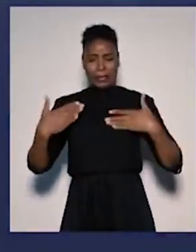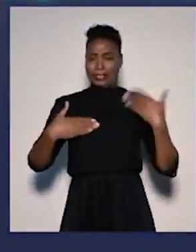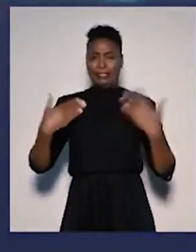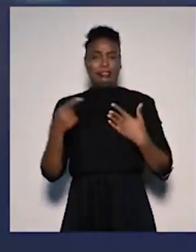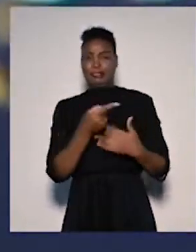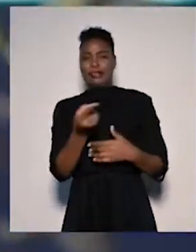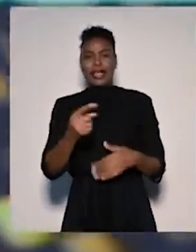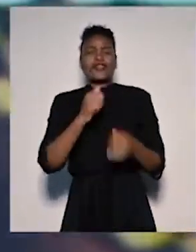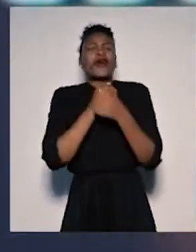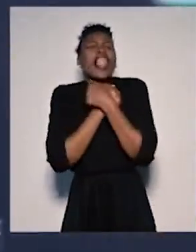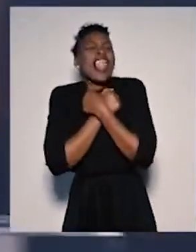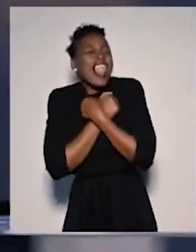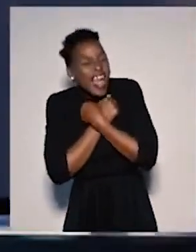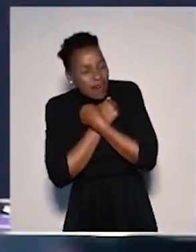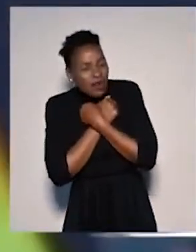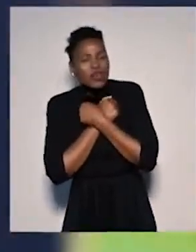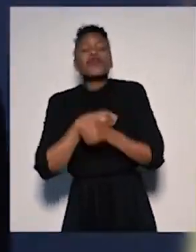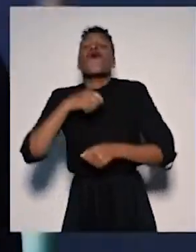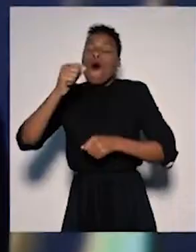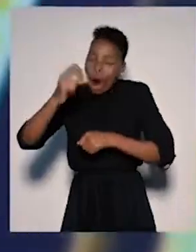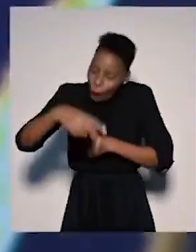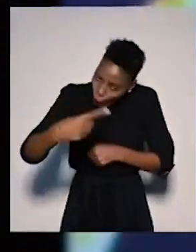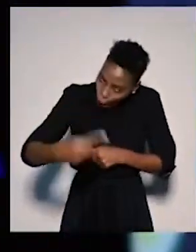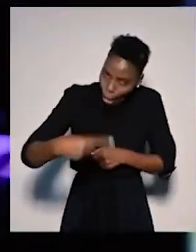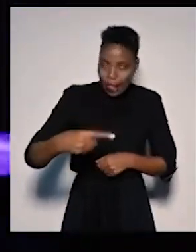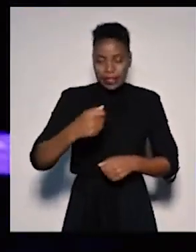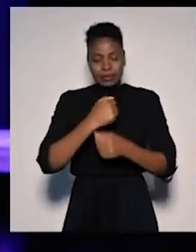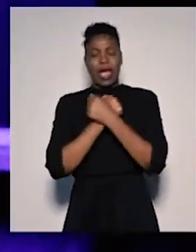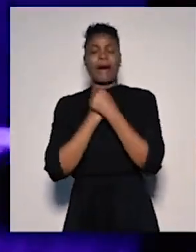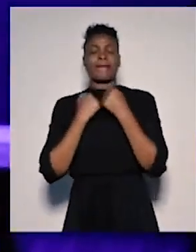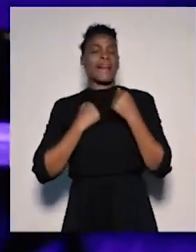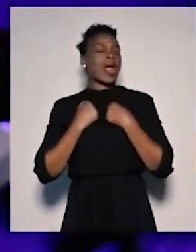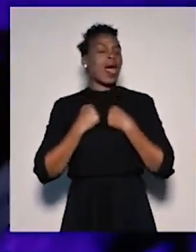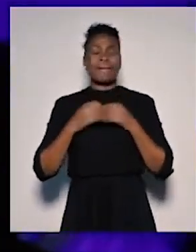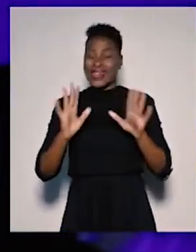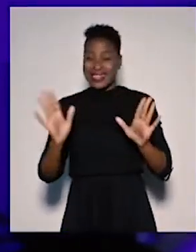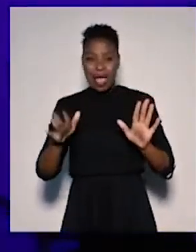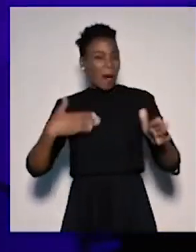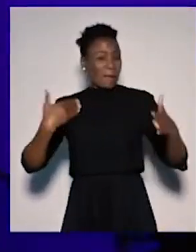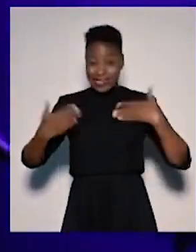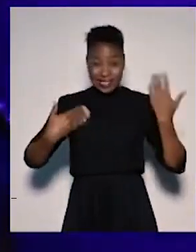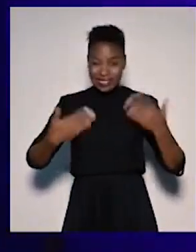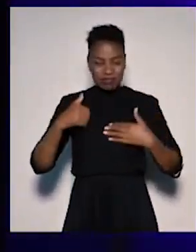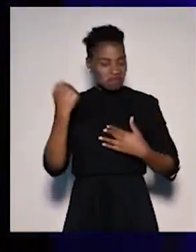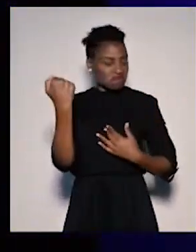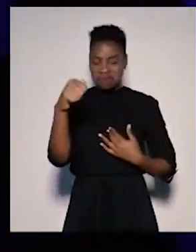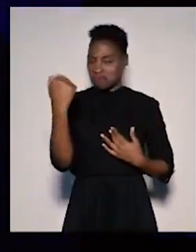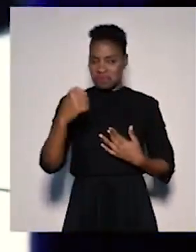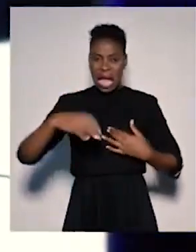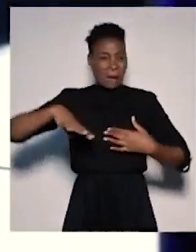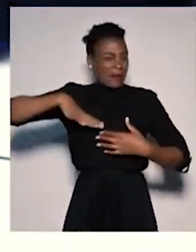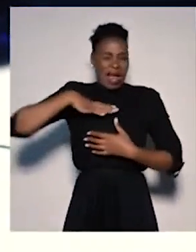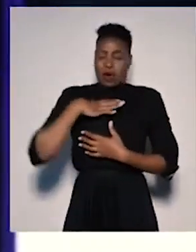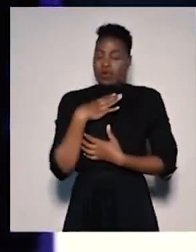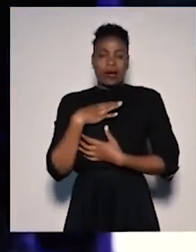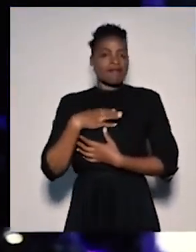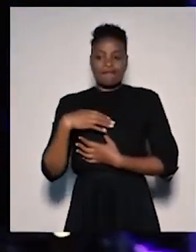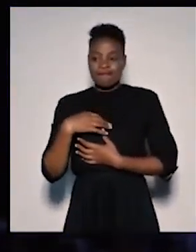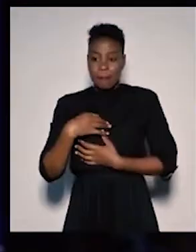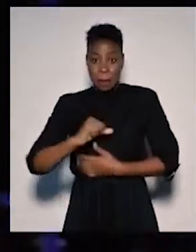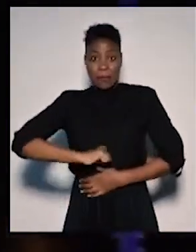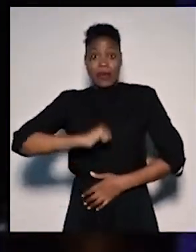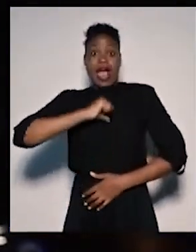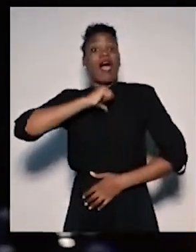love them. You'll always be a parent, but you're not pleased by them. You're not proud of them. You mention their